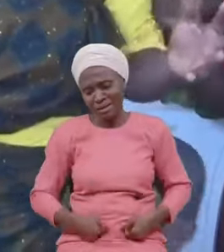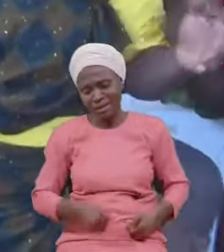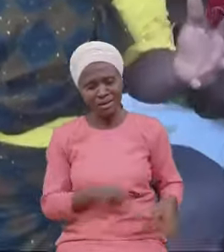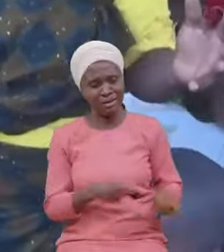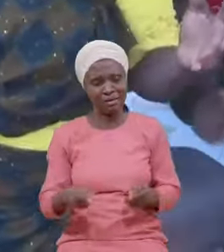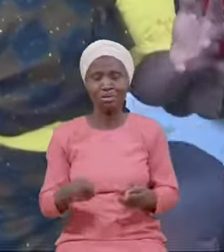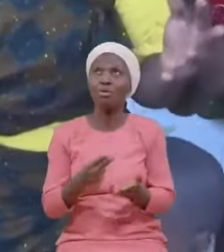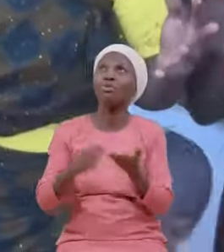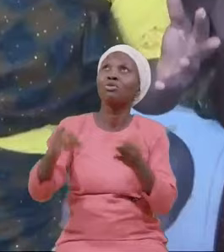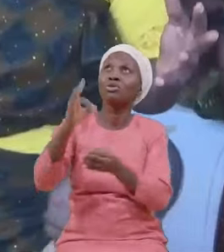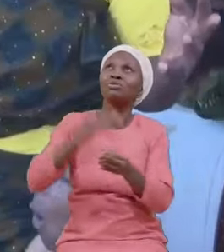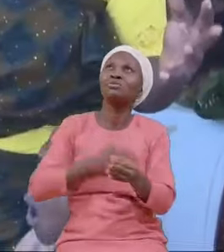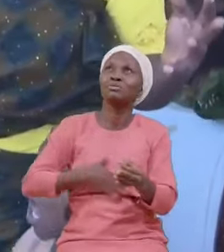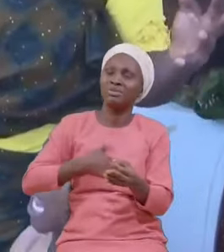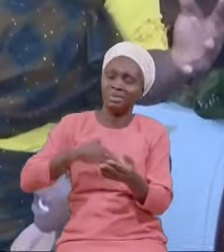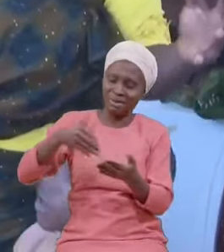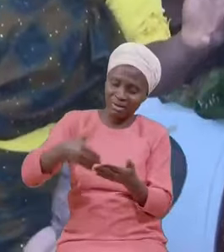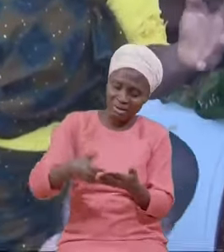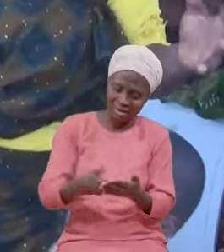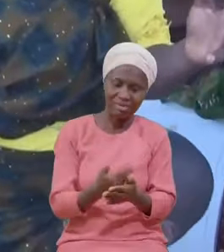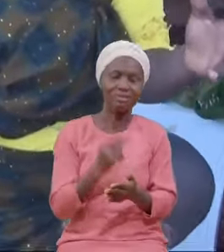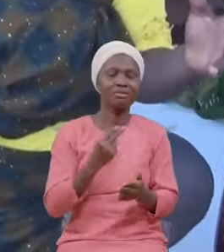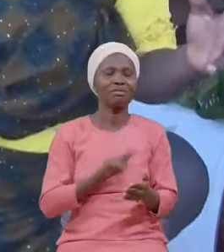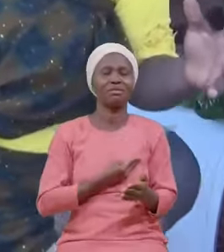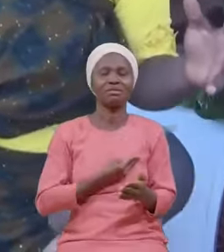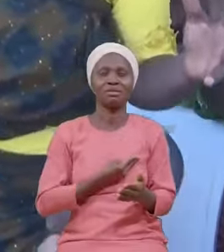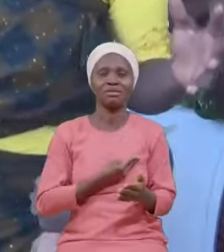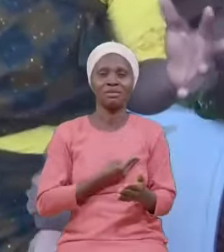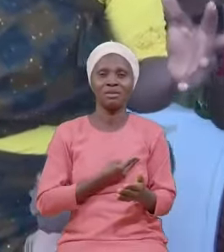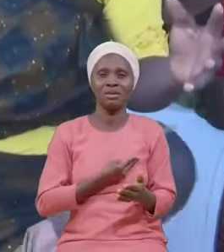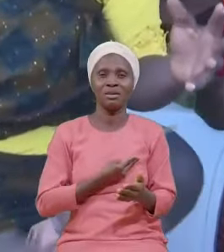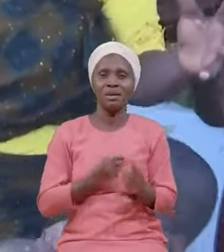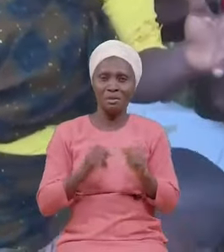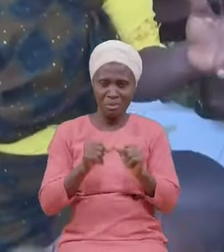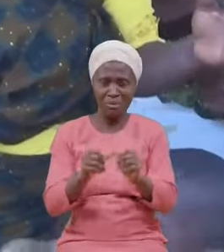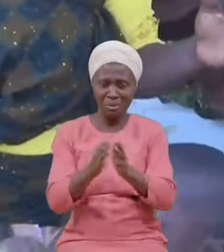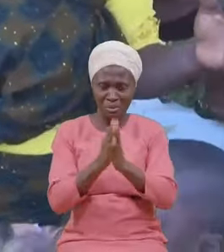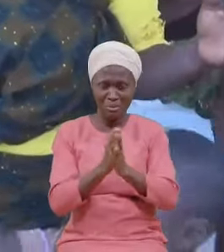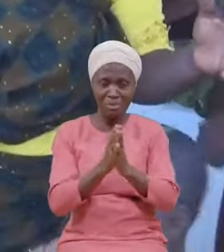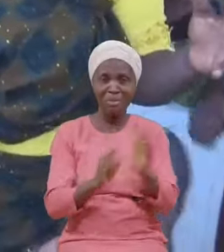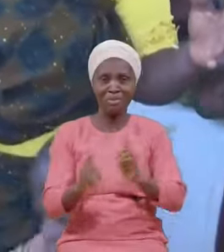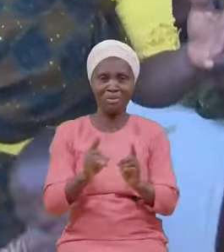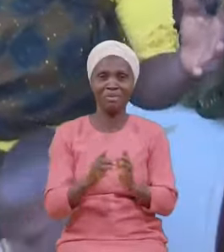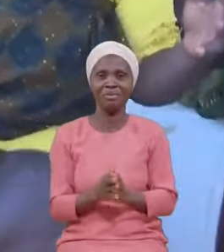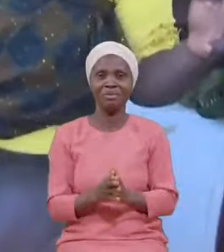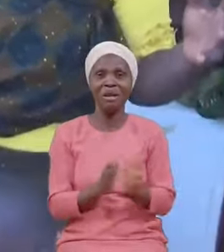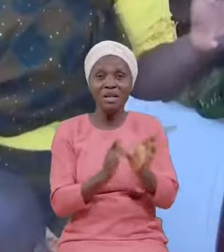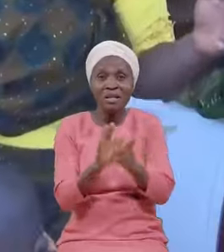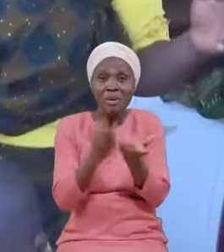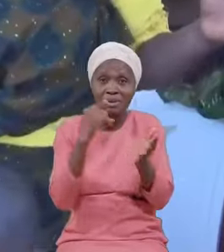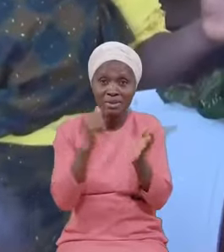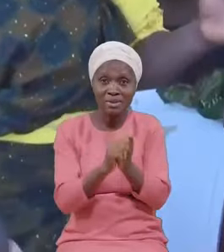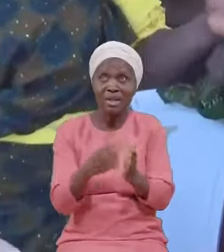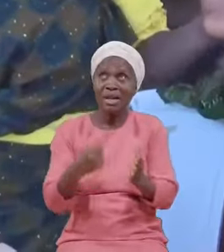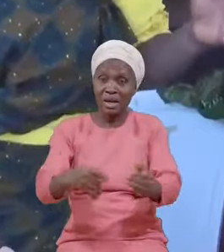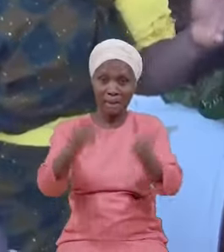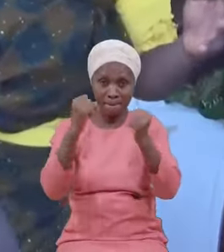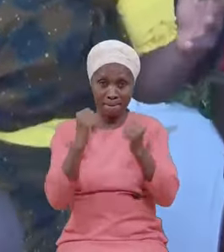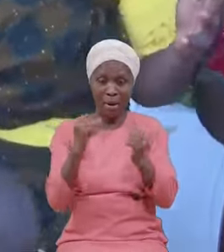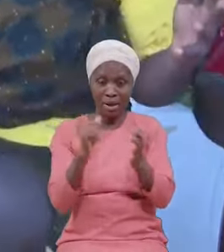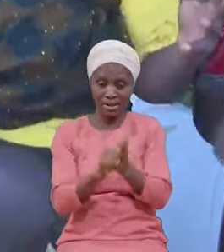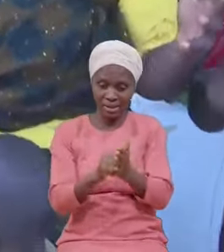us the Bible say if this power that raises Jesus Christ from the dead indwells